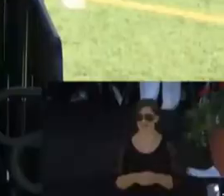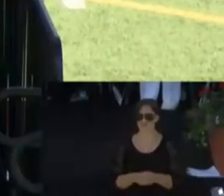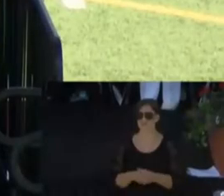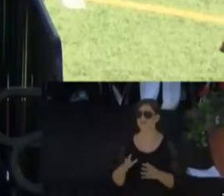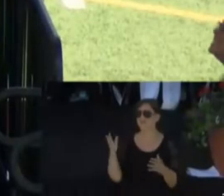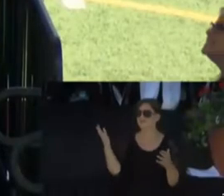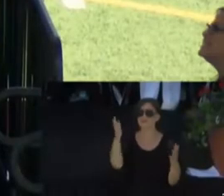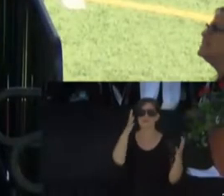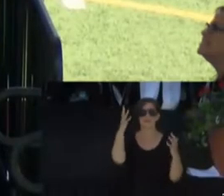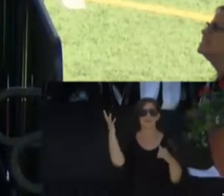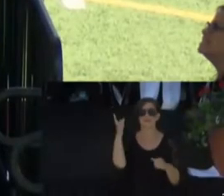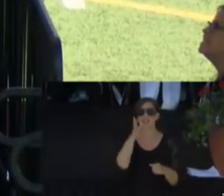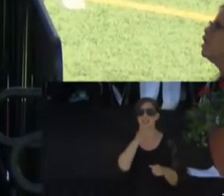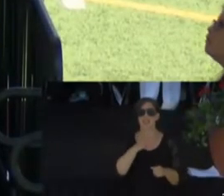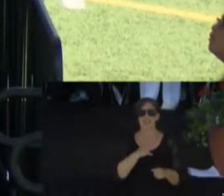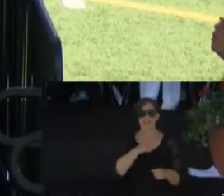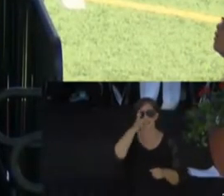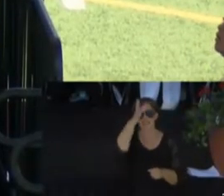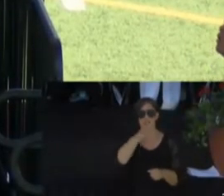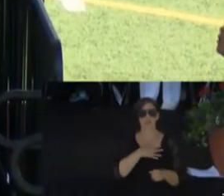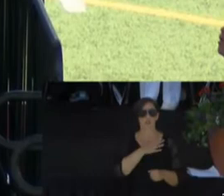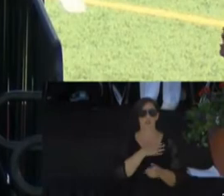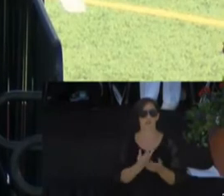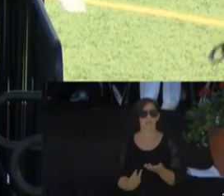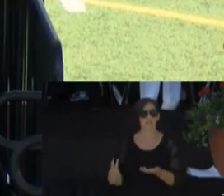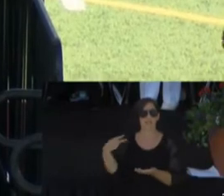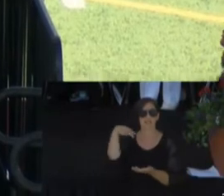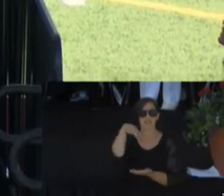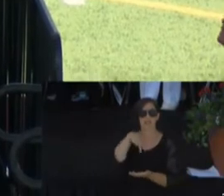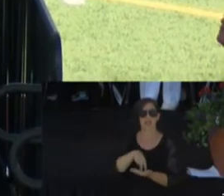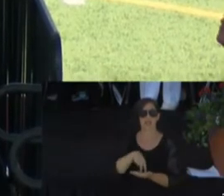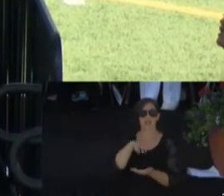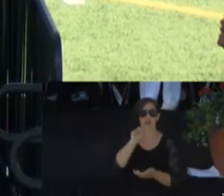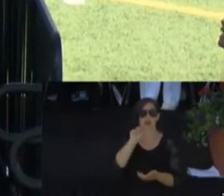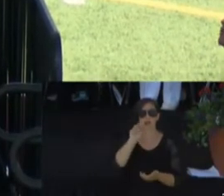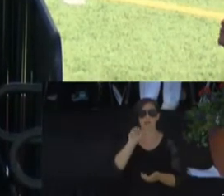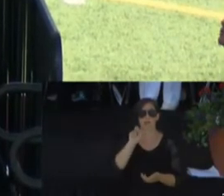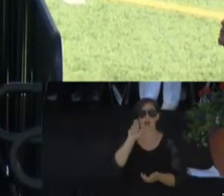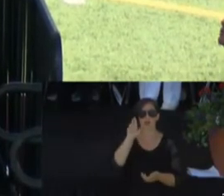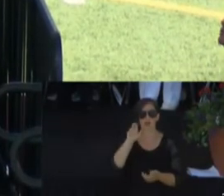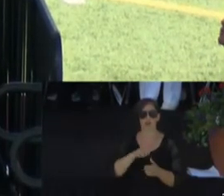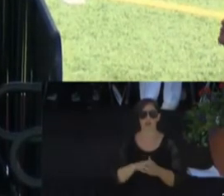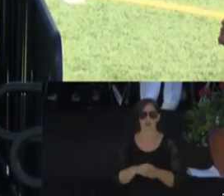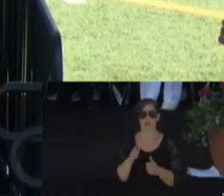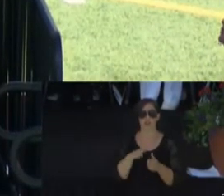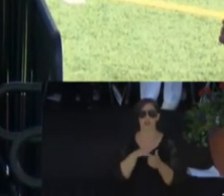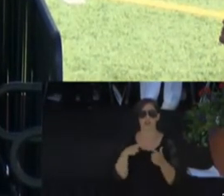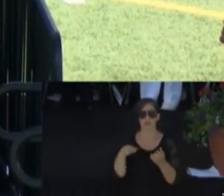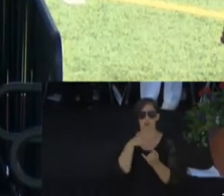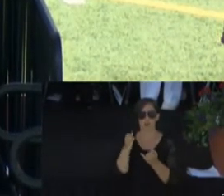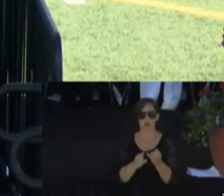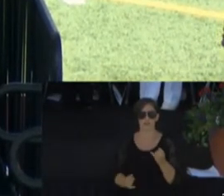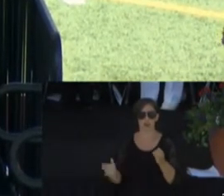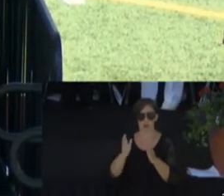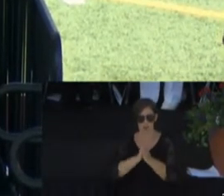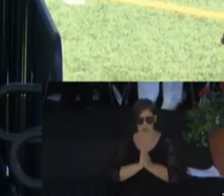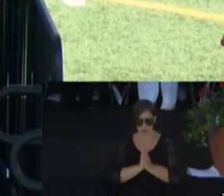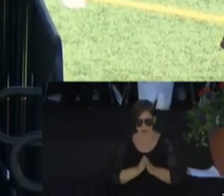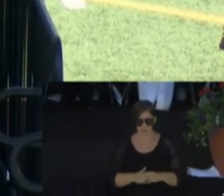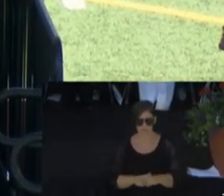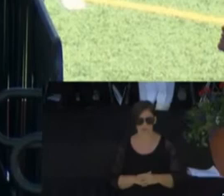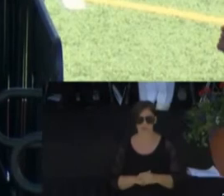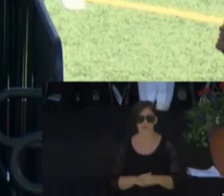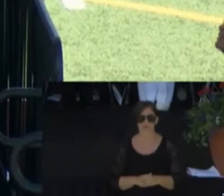Ladies and gentlemen, please remain standing for the playing of the Academy's alma mater and remain standing for the benediction offered by Chaplain Durham.